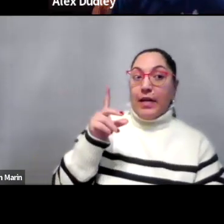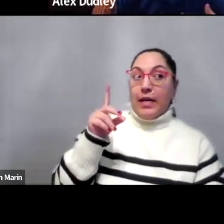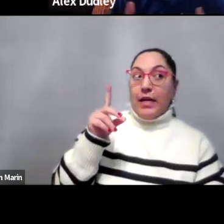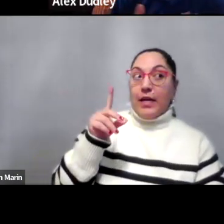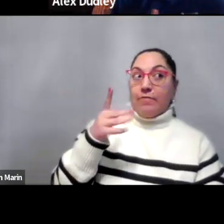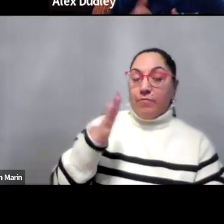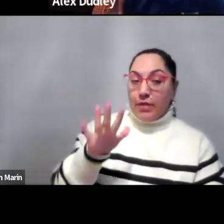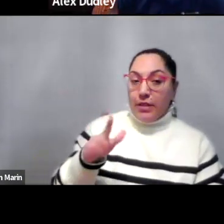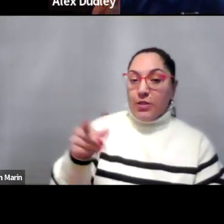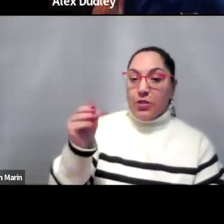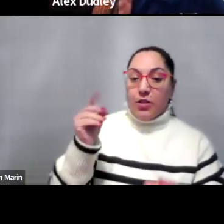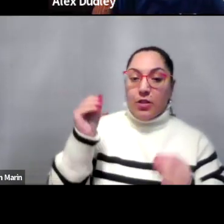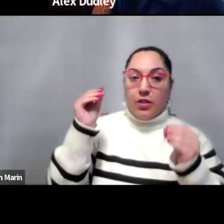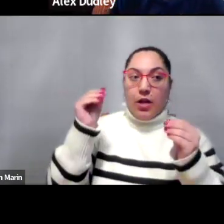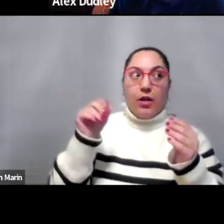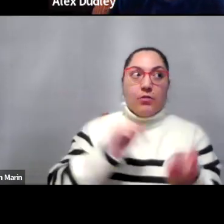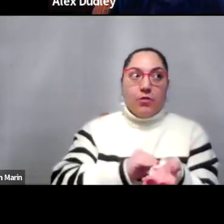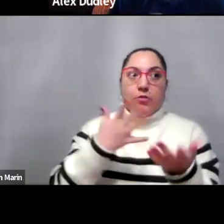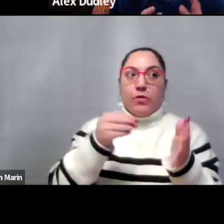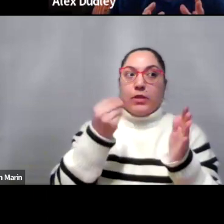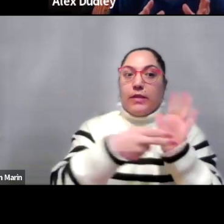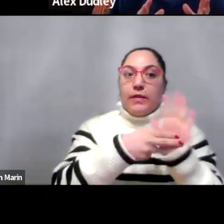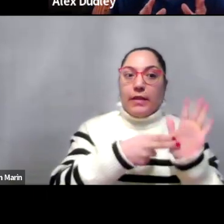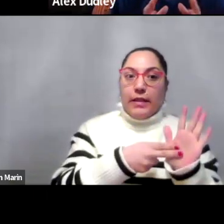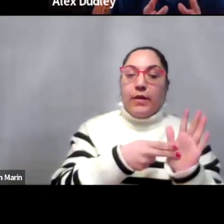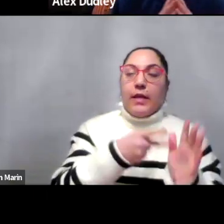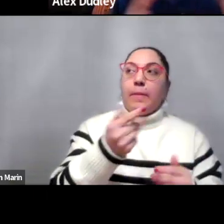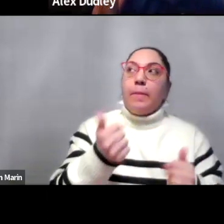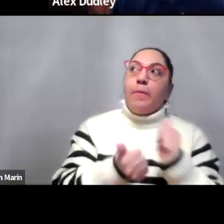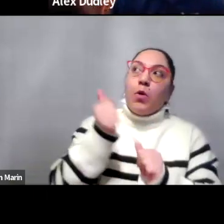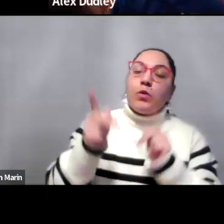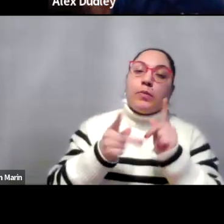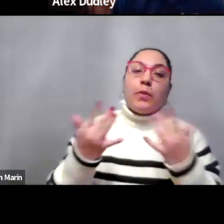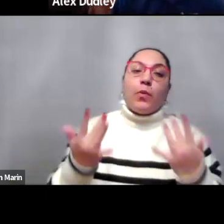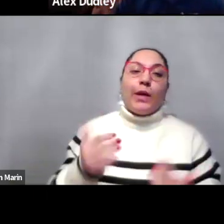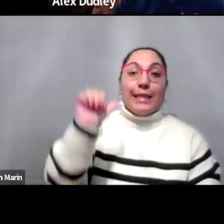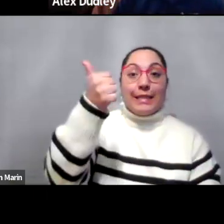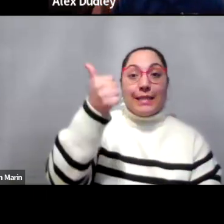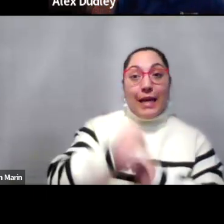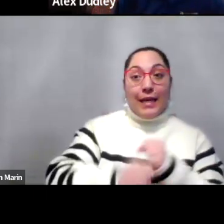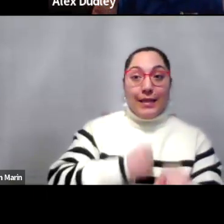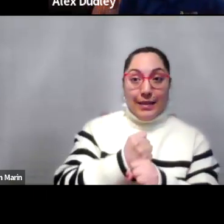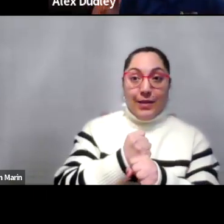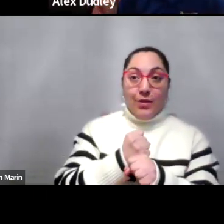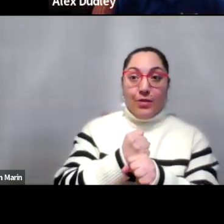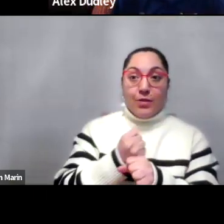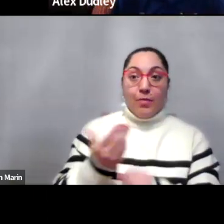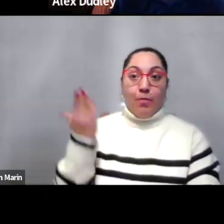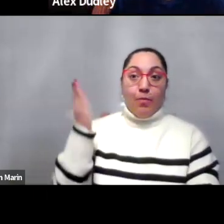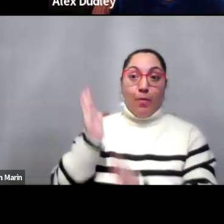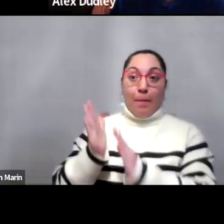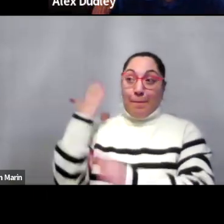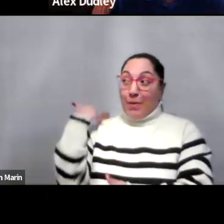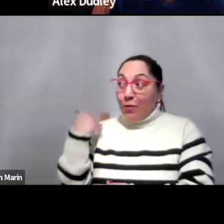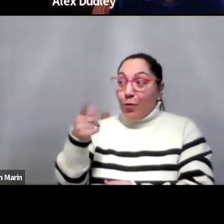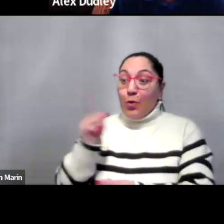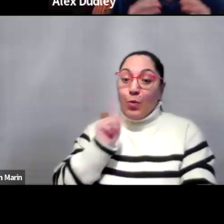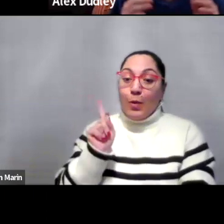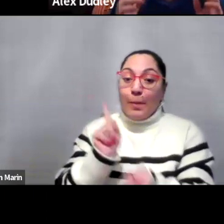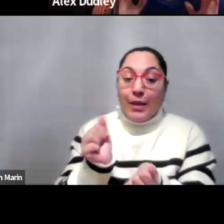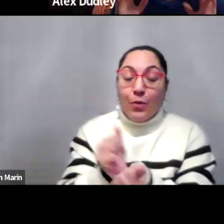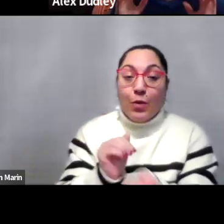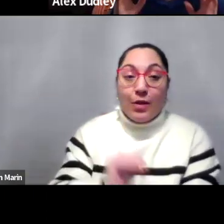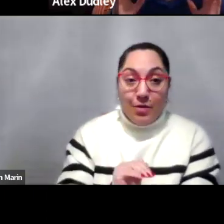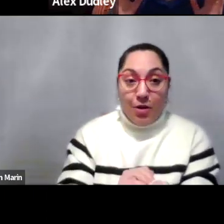10 years to seek professional supports. And in that 10 years, a lot of negative things can happen to an